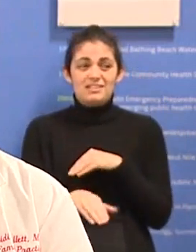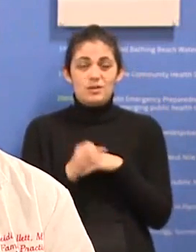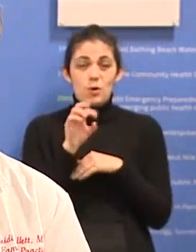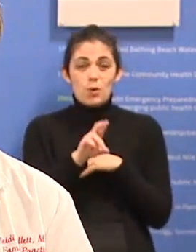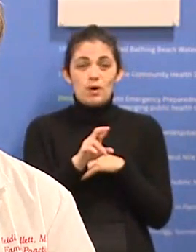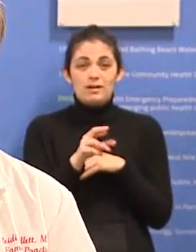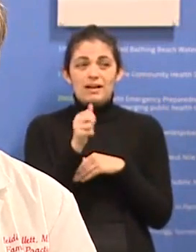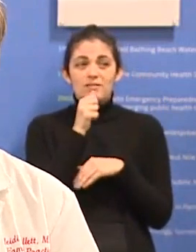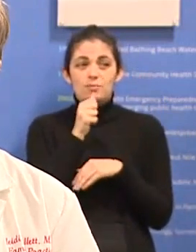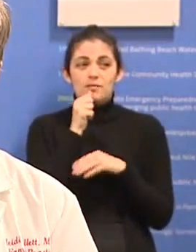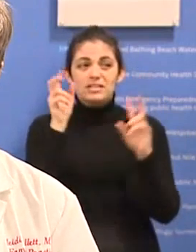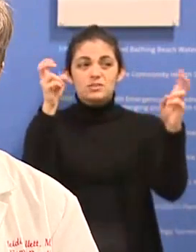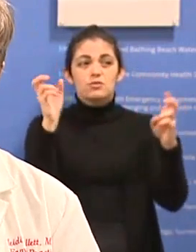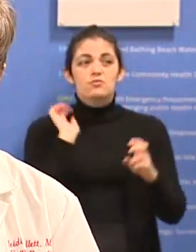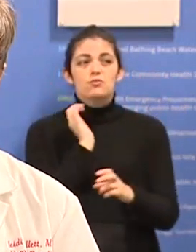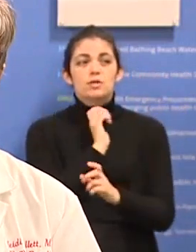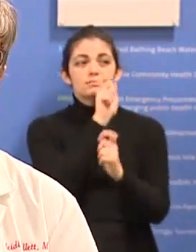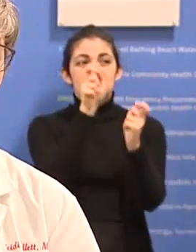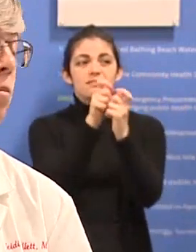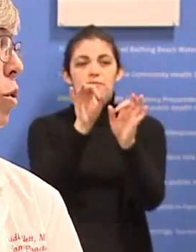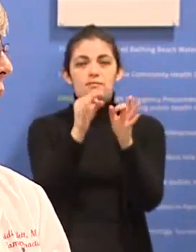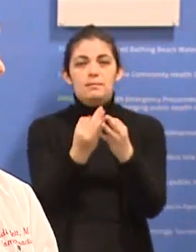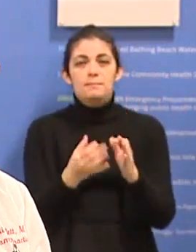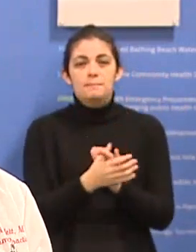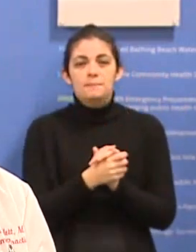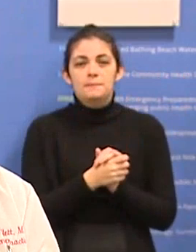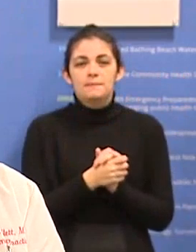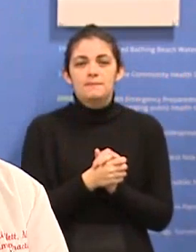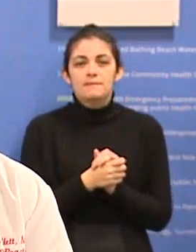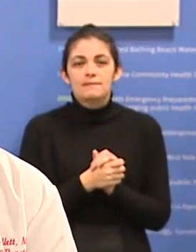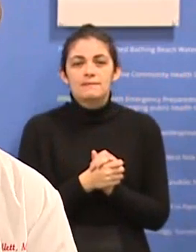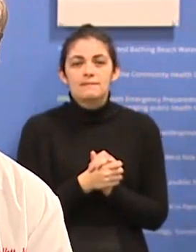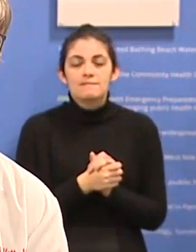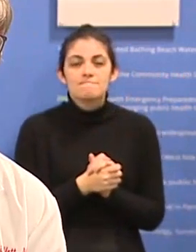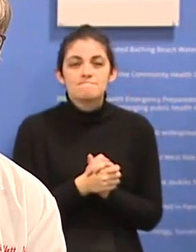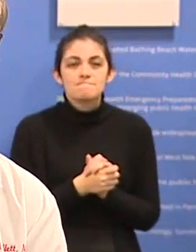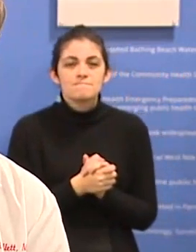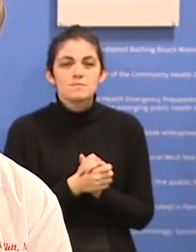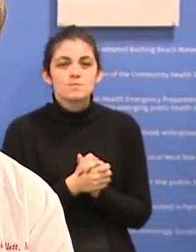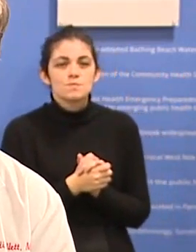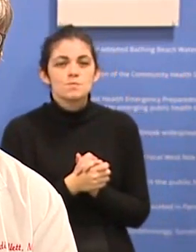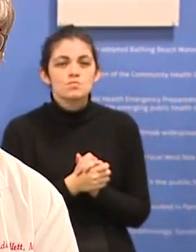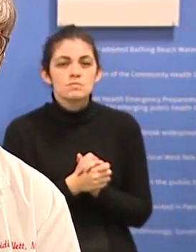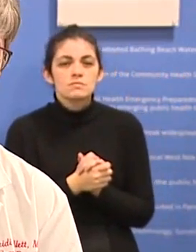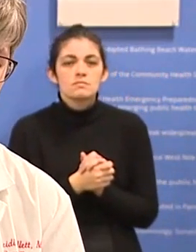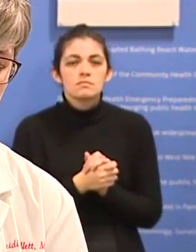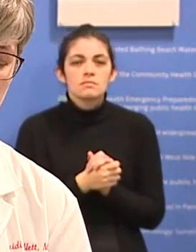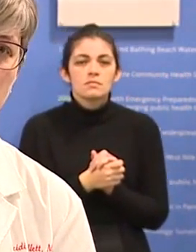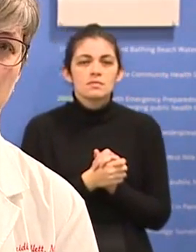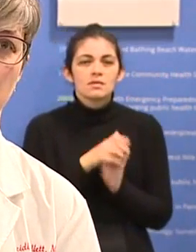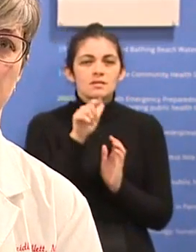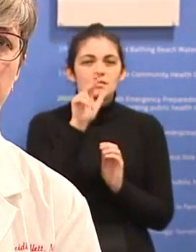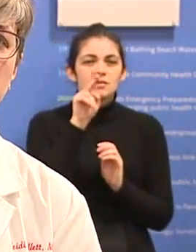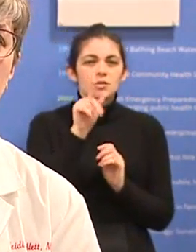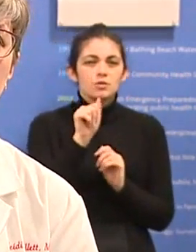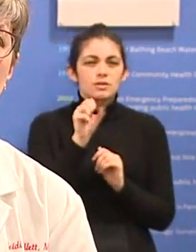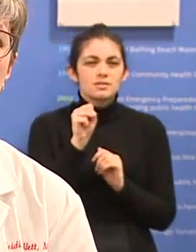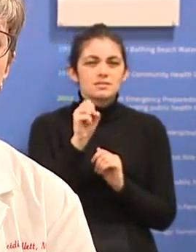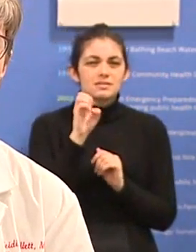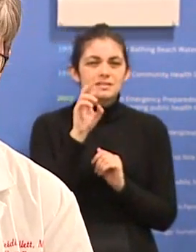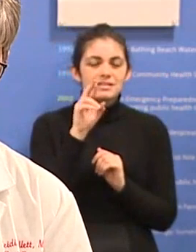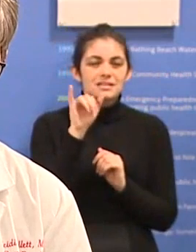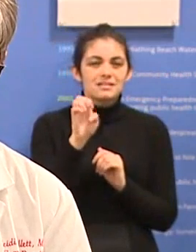a privacy issue for a particular family. Do you want to add? So Please, Jim. Your counterparts in Lucas County and Erie County